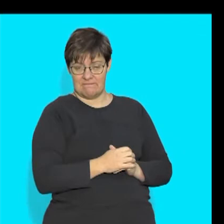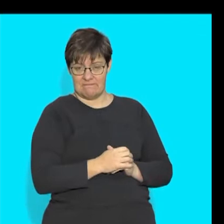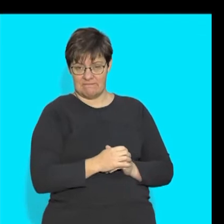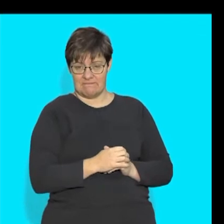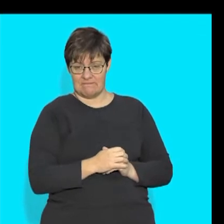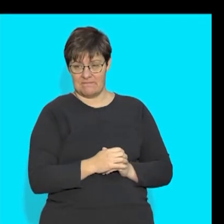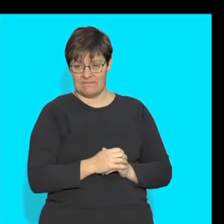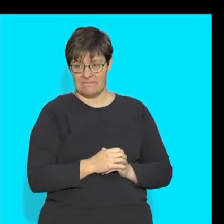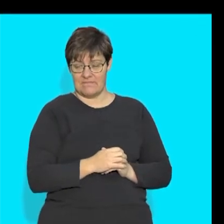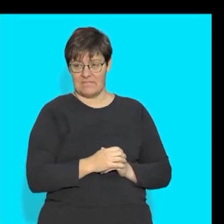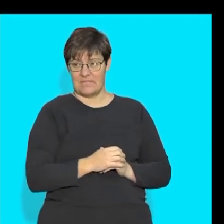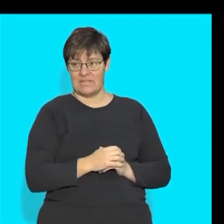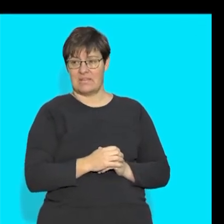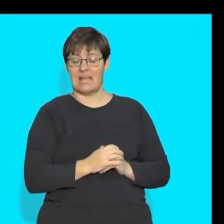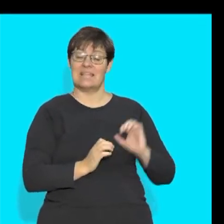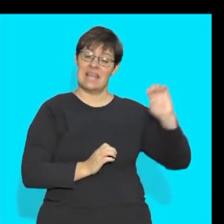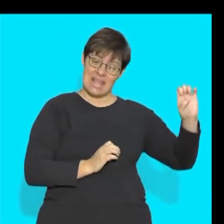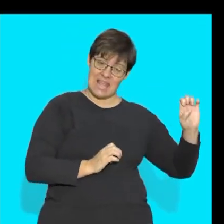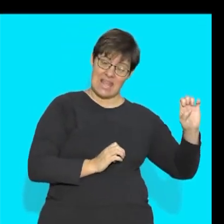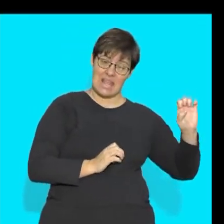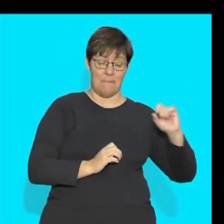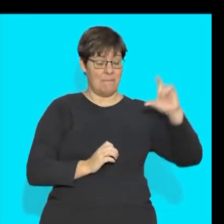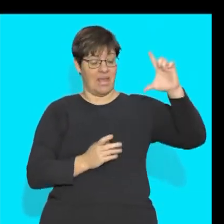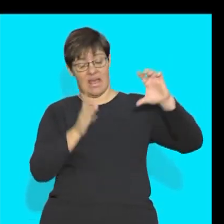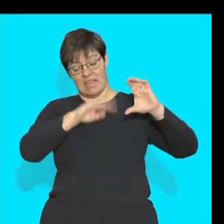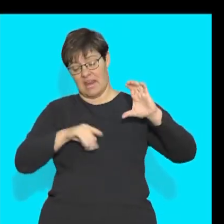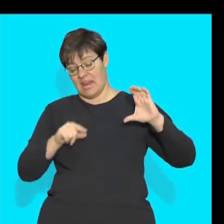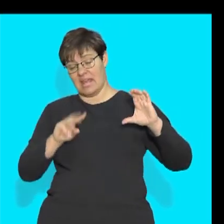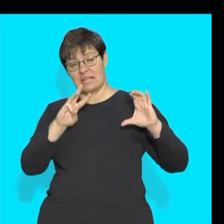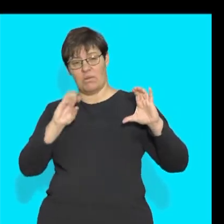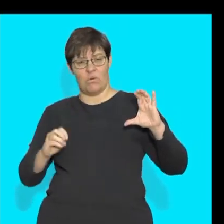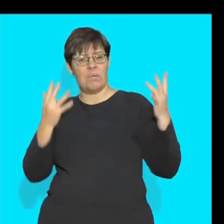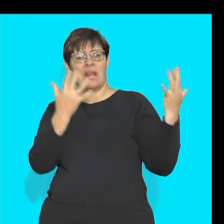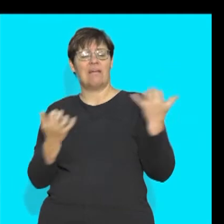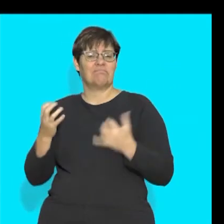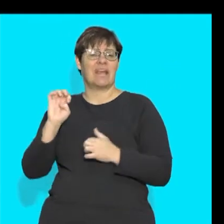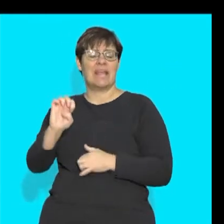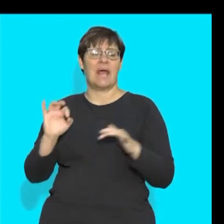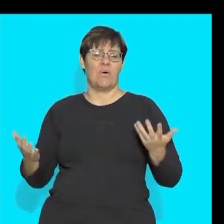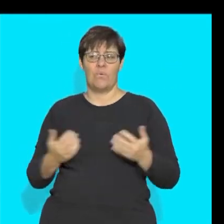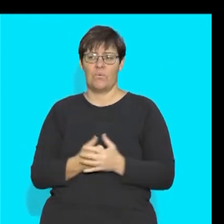If they have more, if the E is bigger than WO. But how do we calculate E?